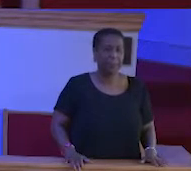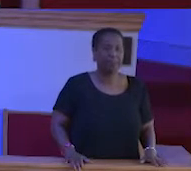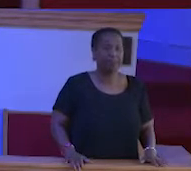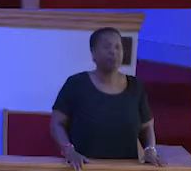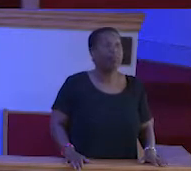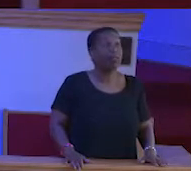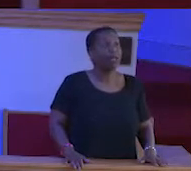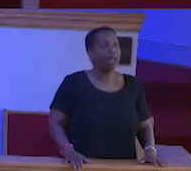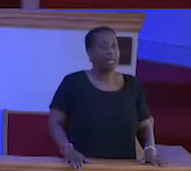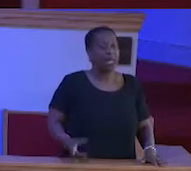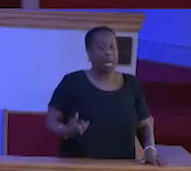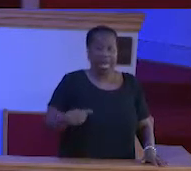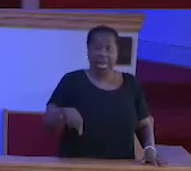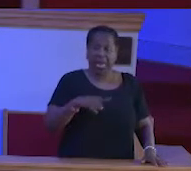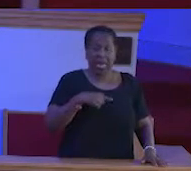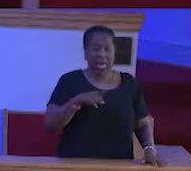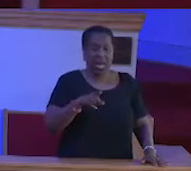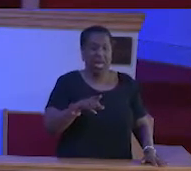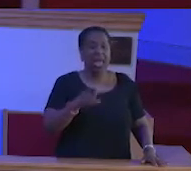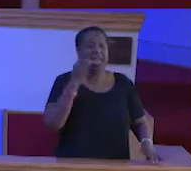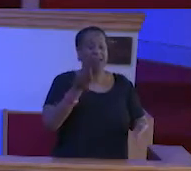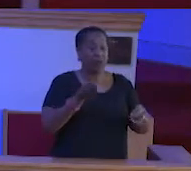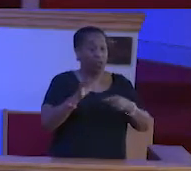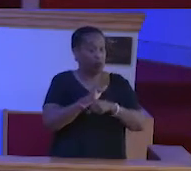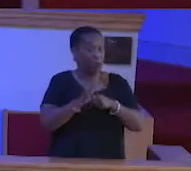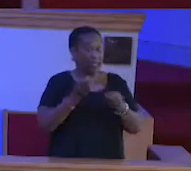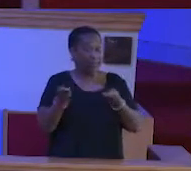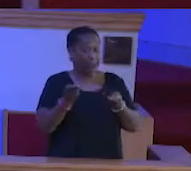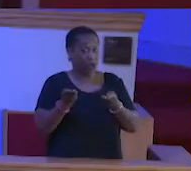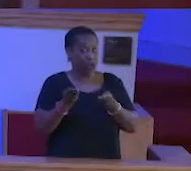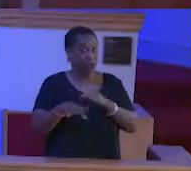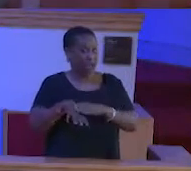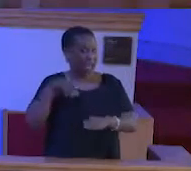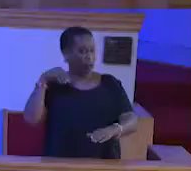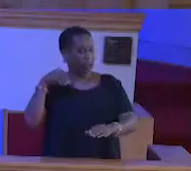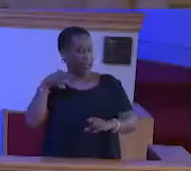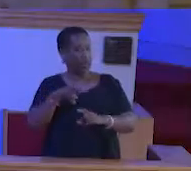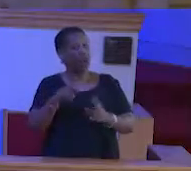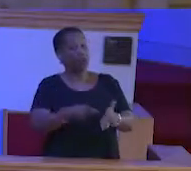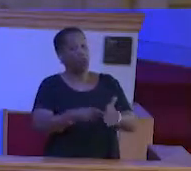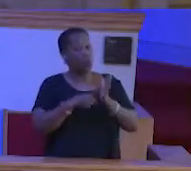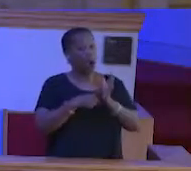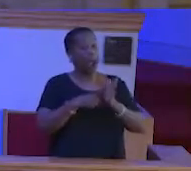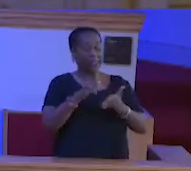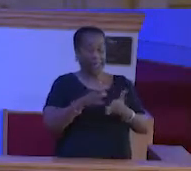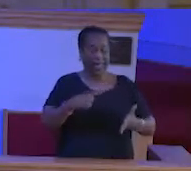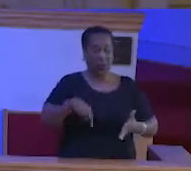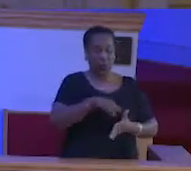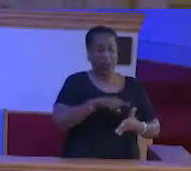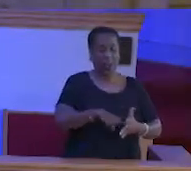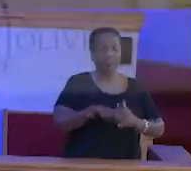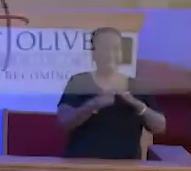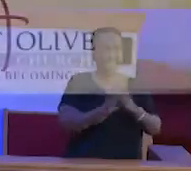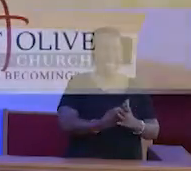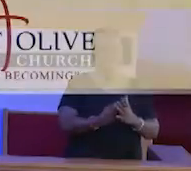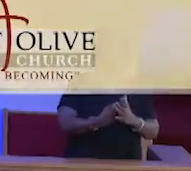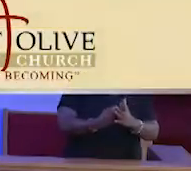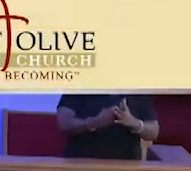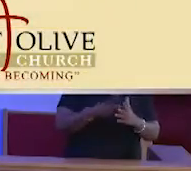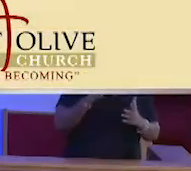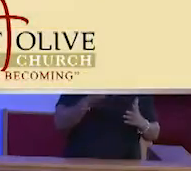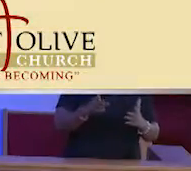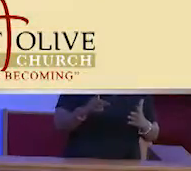Then if we practice ministry from the outside in, it requires that we begin to elevate